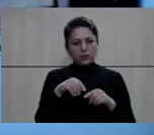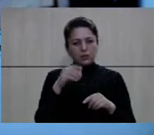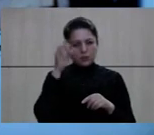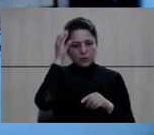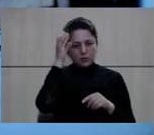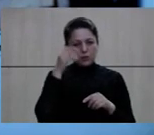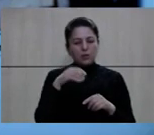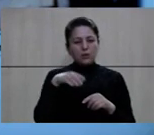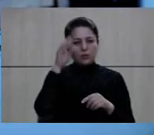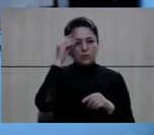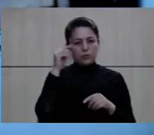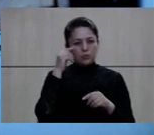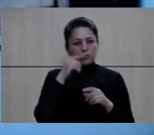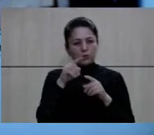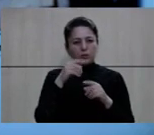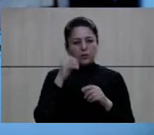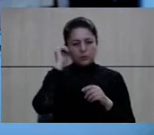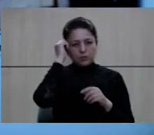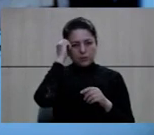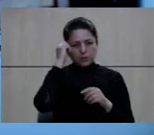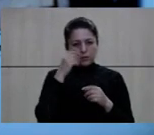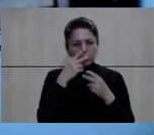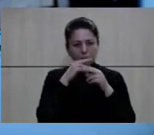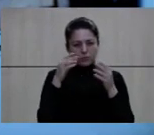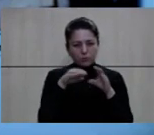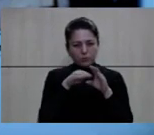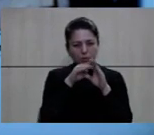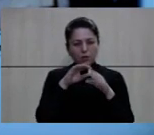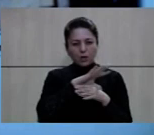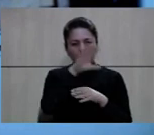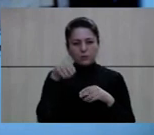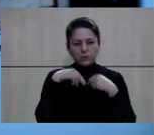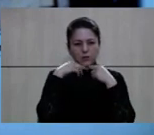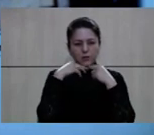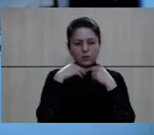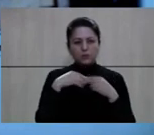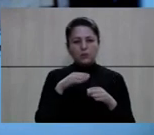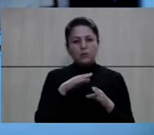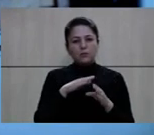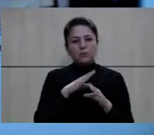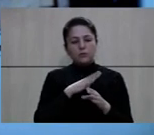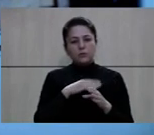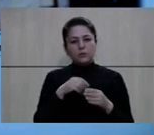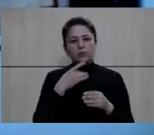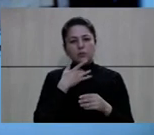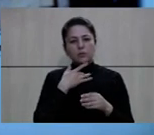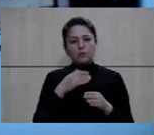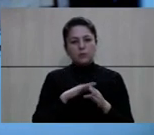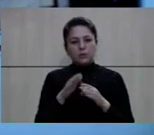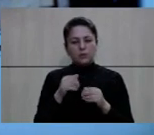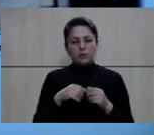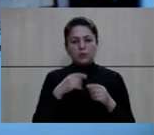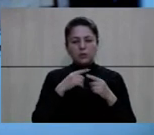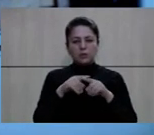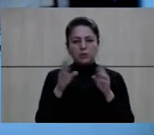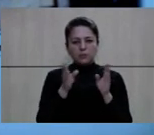idrokning o'tkirligi, diqqatning to'planganligi, hamma narsaga diqqat e'tiborli bo'lishi talab etiladi. Darhaqiqat texnika bilan